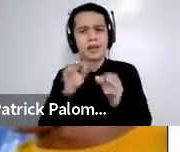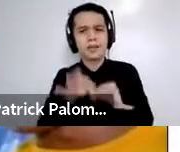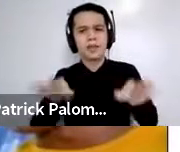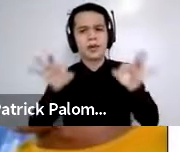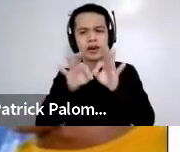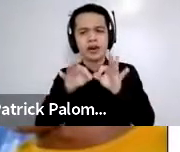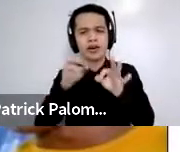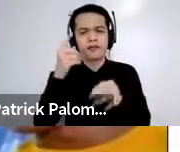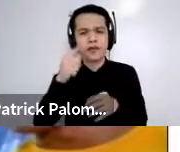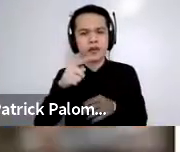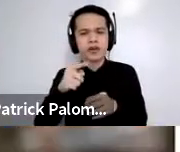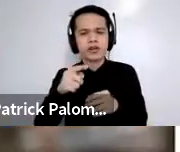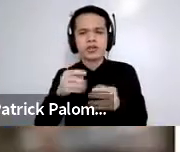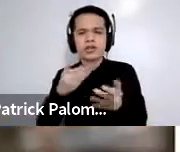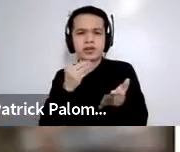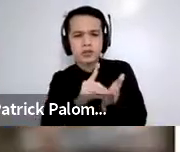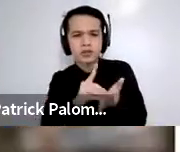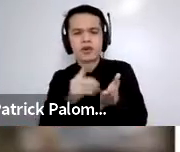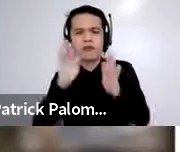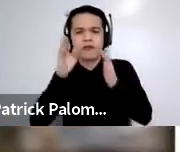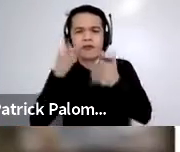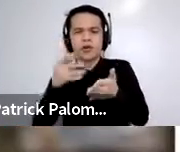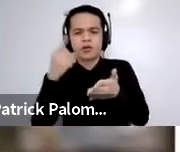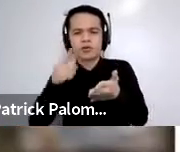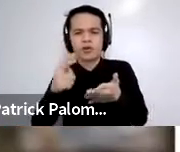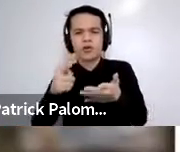discourse focusing on disability and vulnerability.